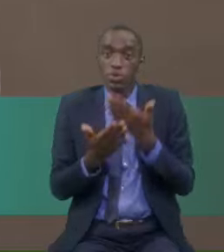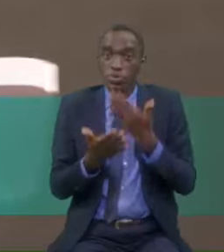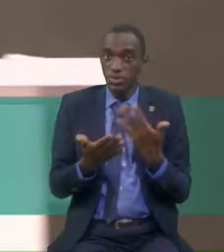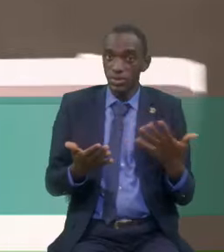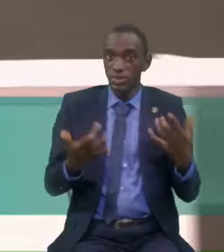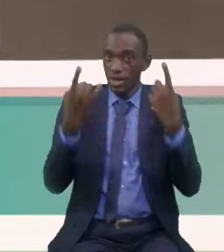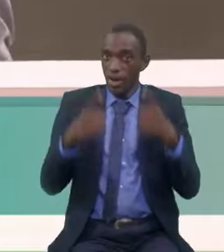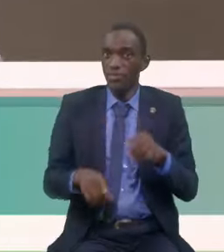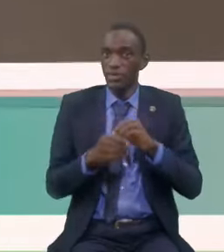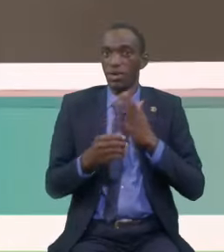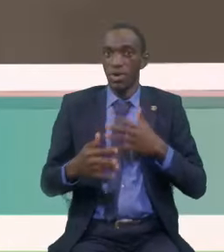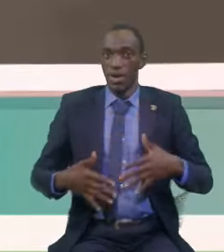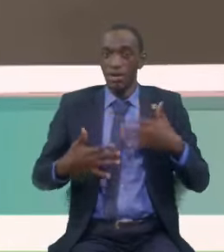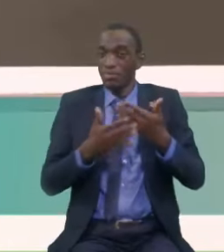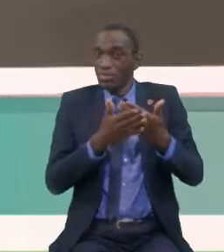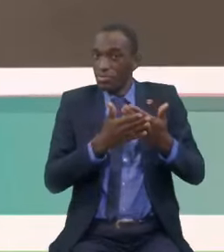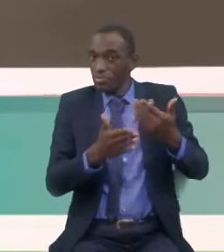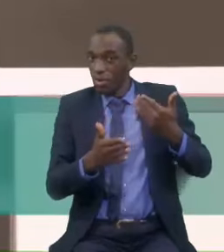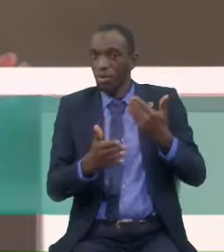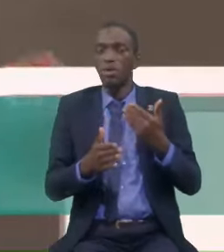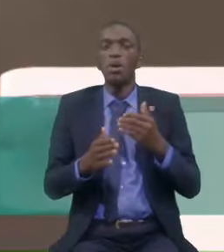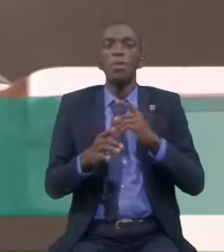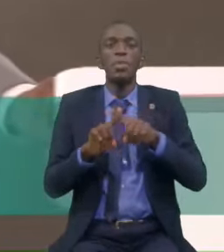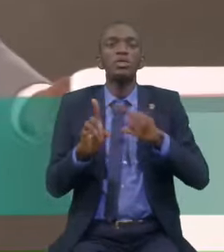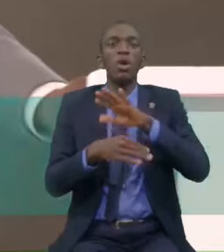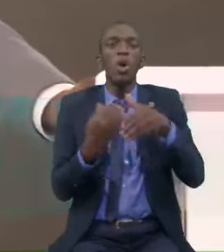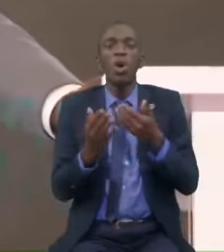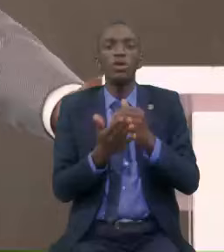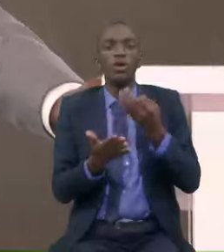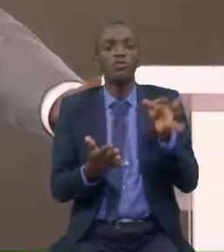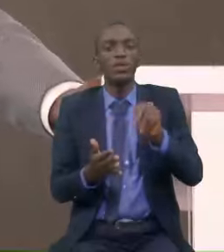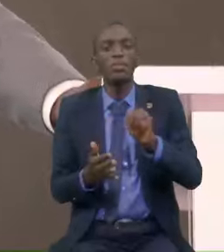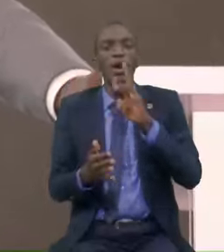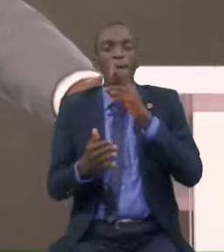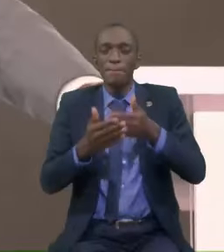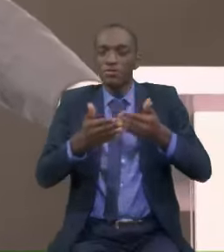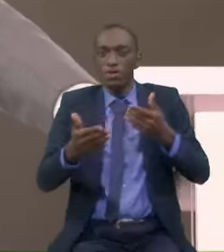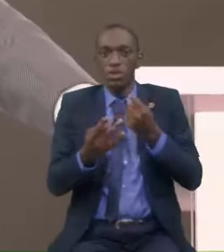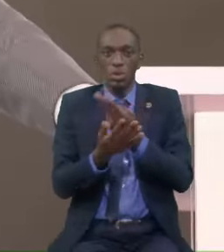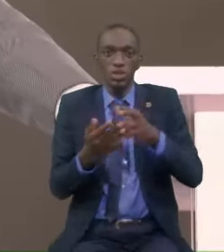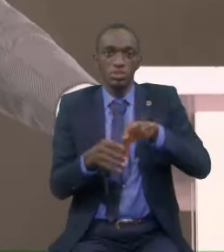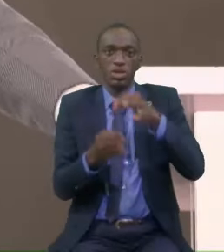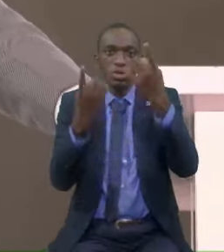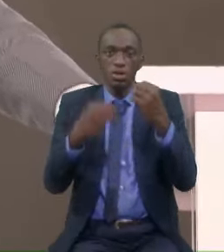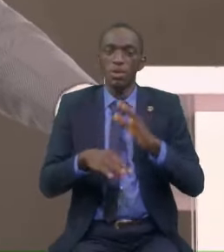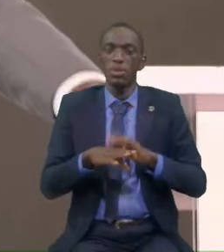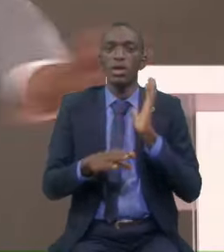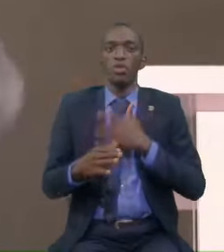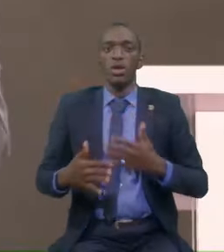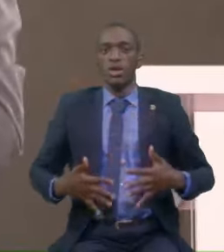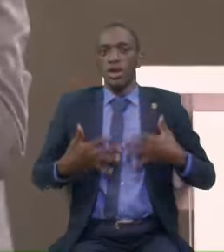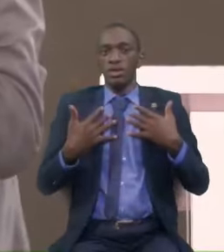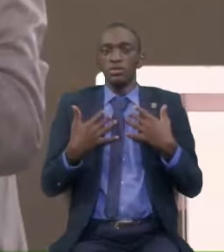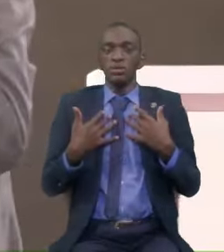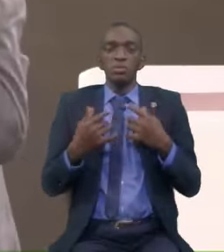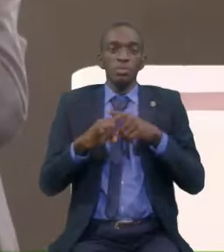are before the Holy Ghost comes upon our lives. But when you open the door,